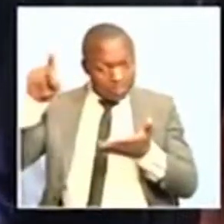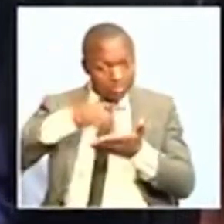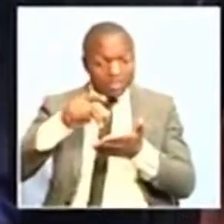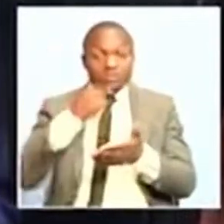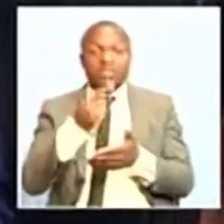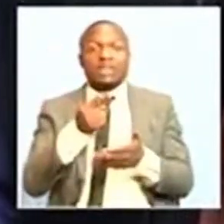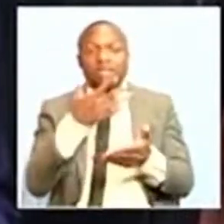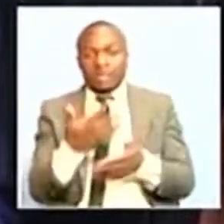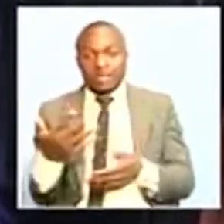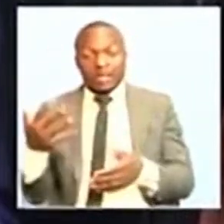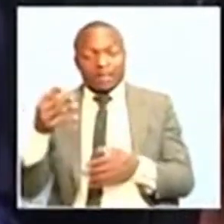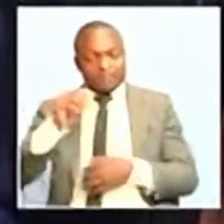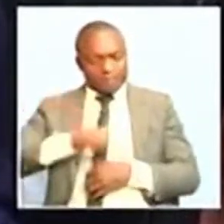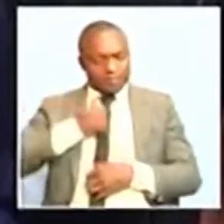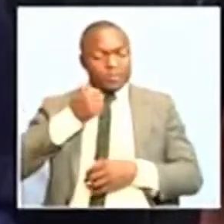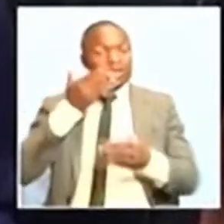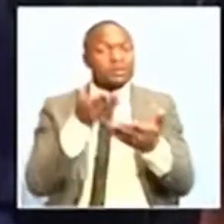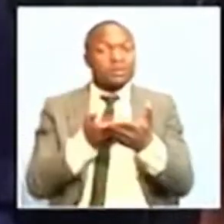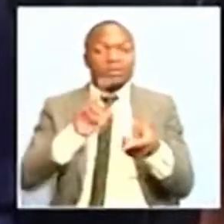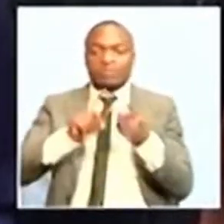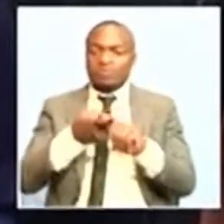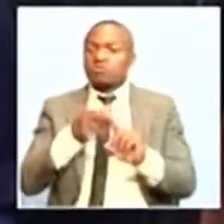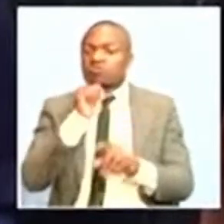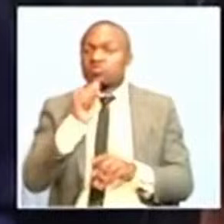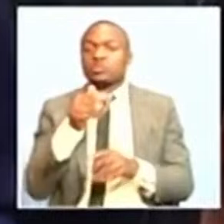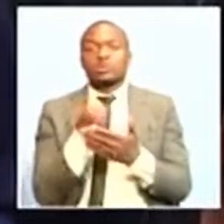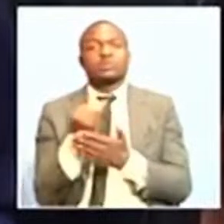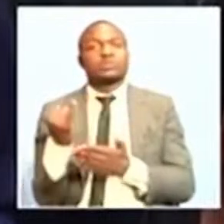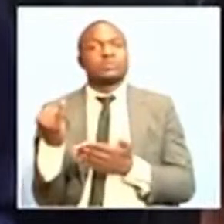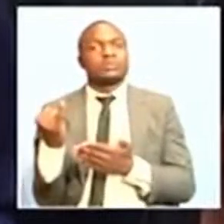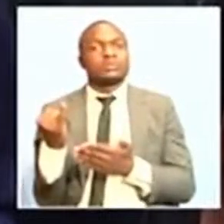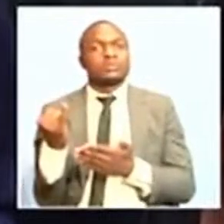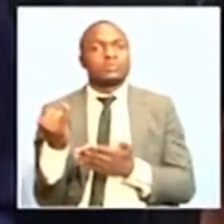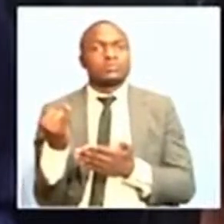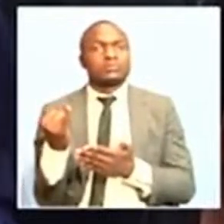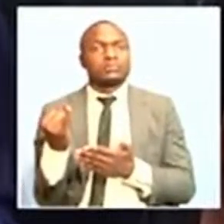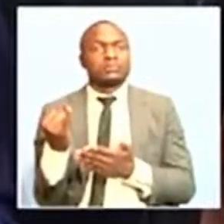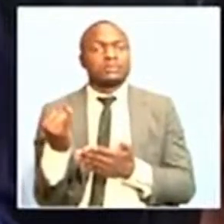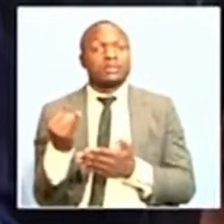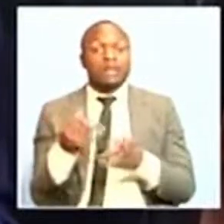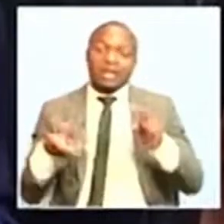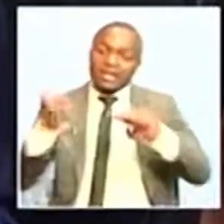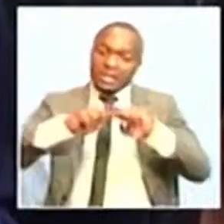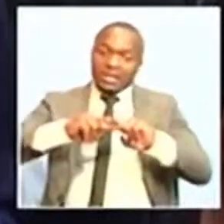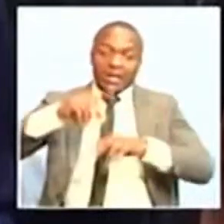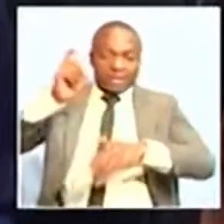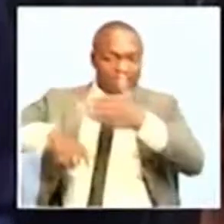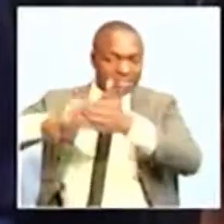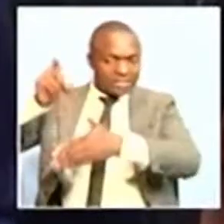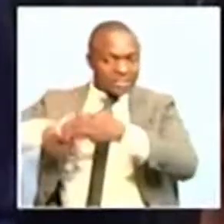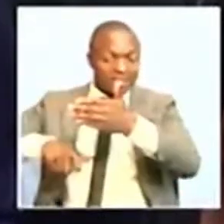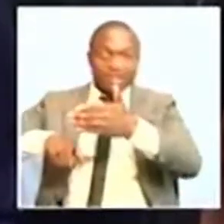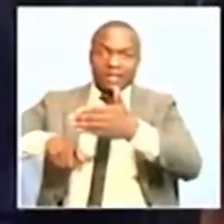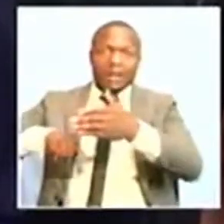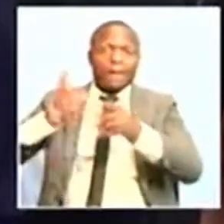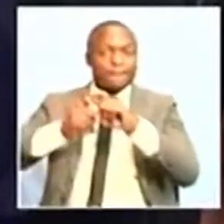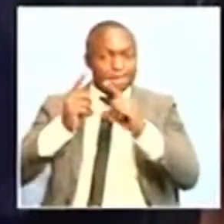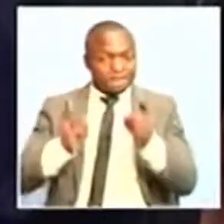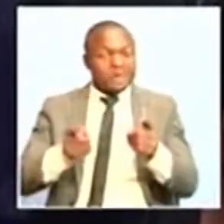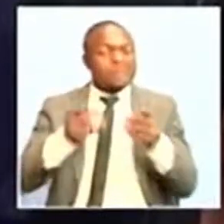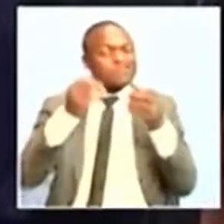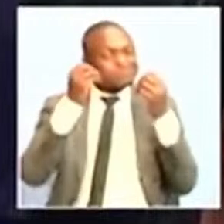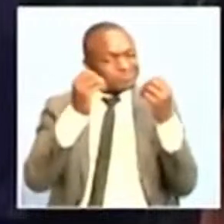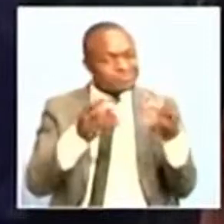like that. So for me on this one, colleagues, it's not the issue of increasing the tax band, but so